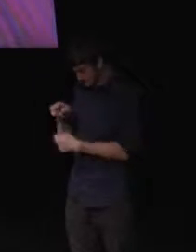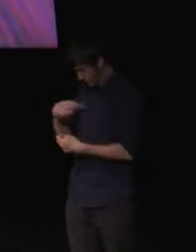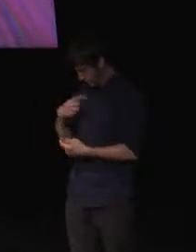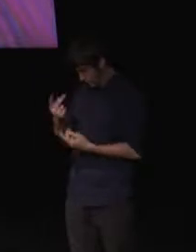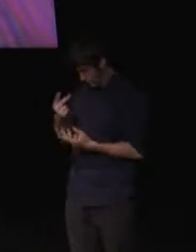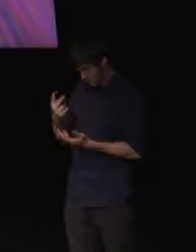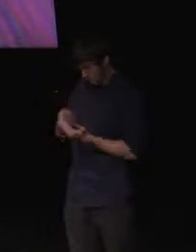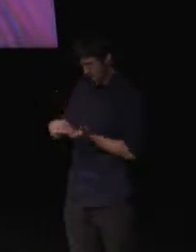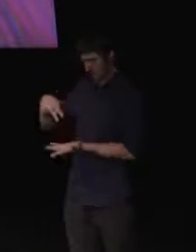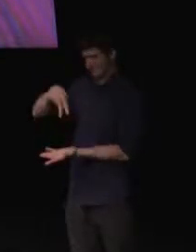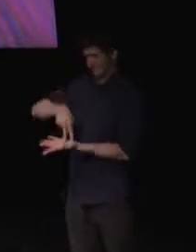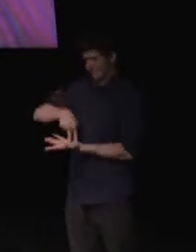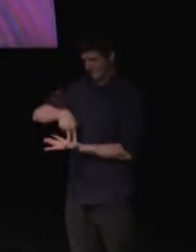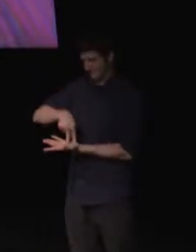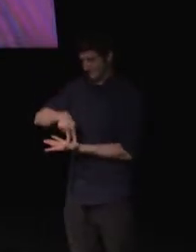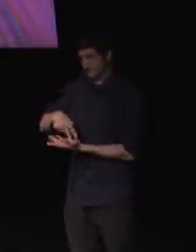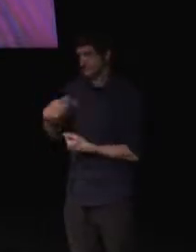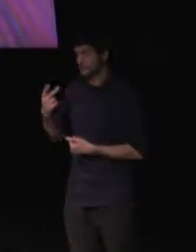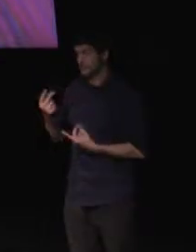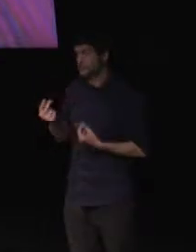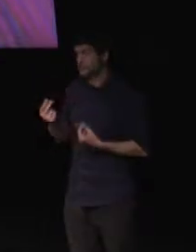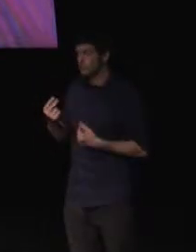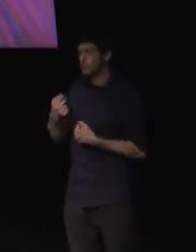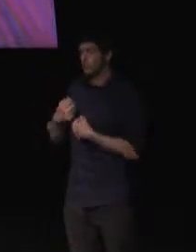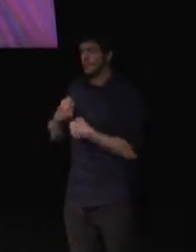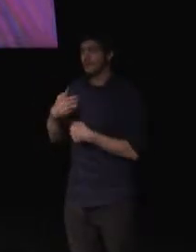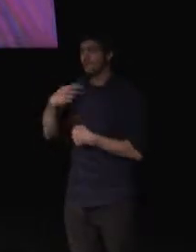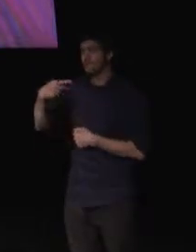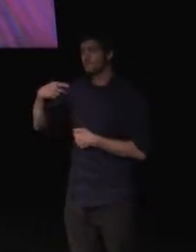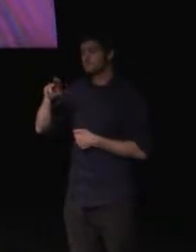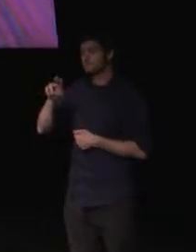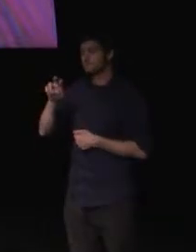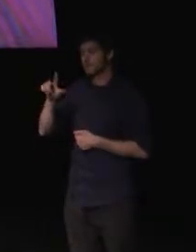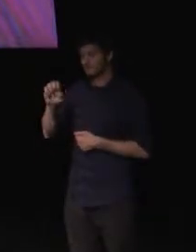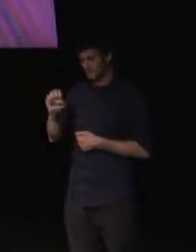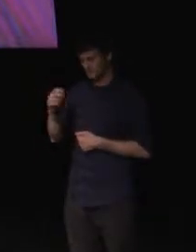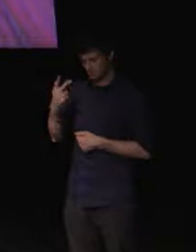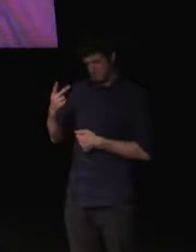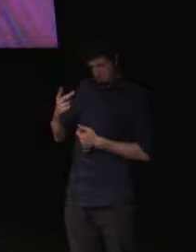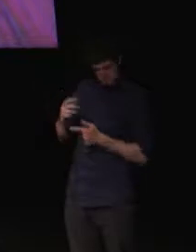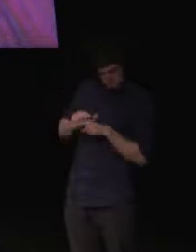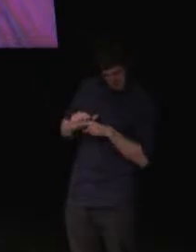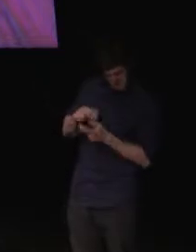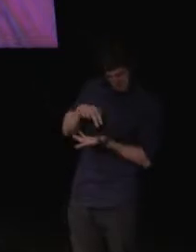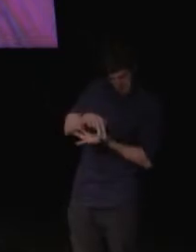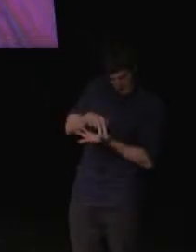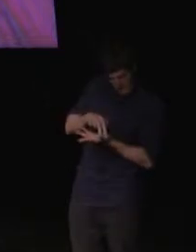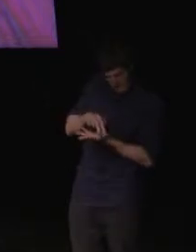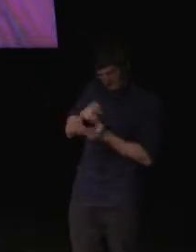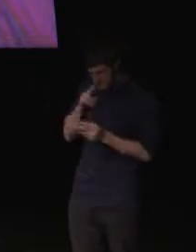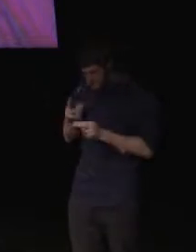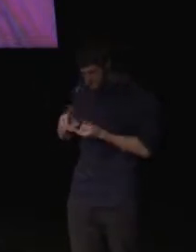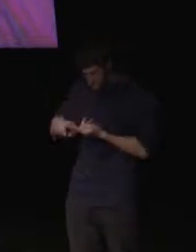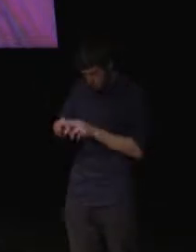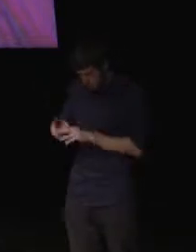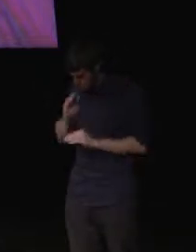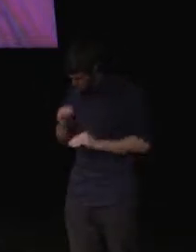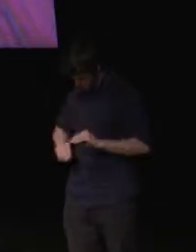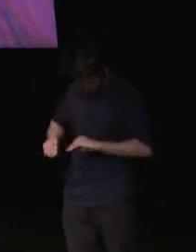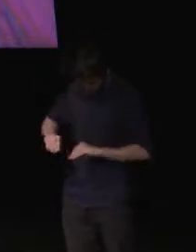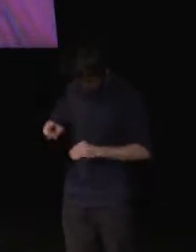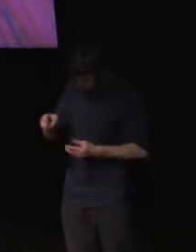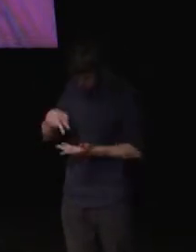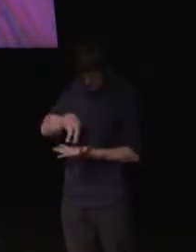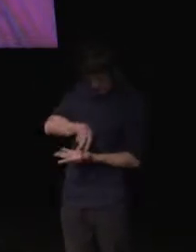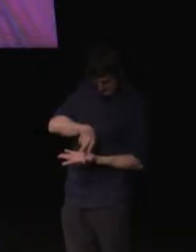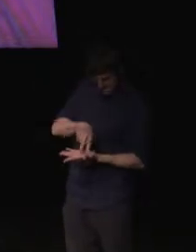we said, we're gonna work on standing, we're gonna place these puzzle pieces around, and we're gonna have you kind of shift your weight back and forth, practice putting weight on that leg, and we're gonna